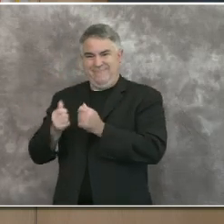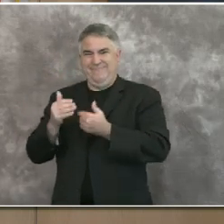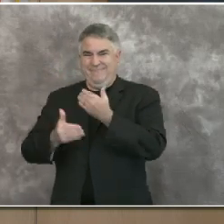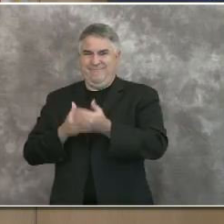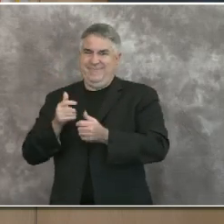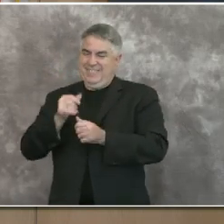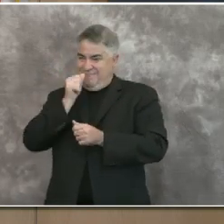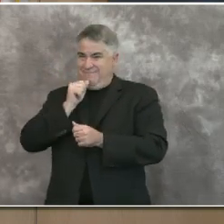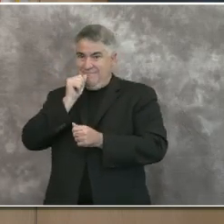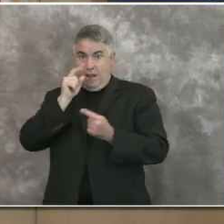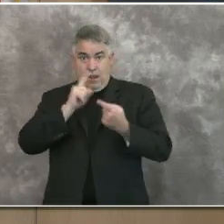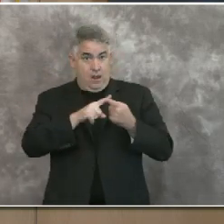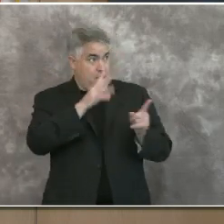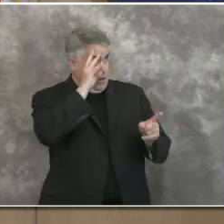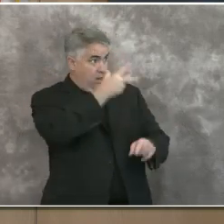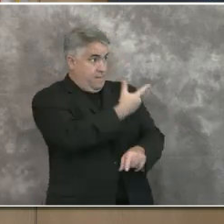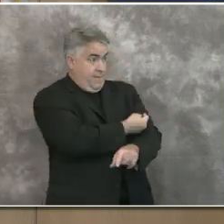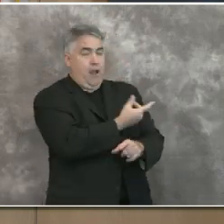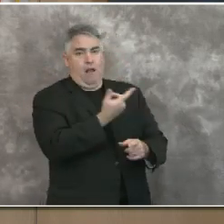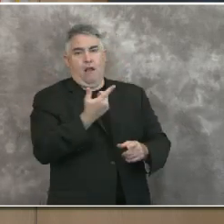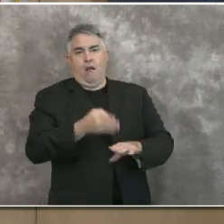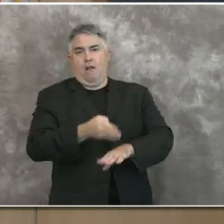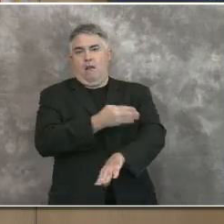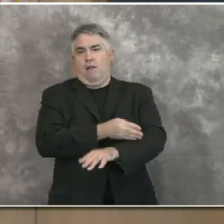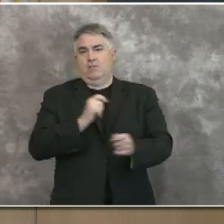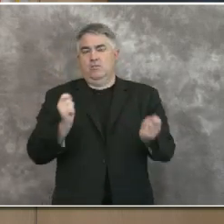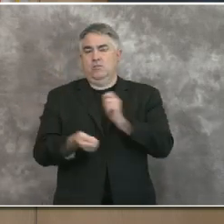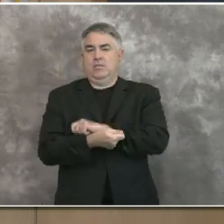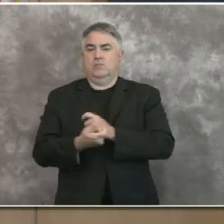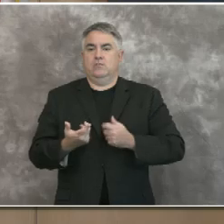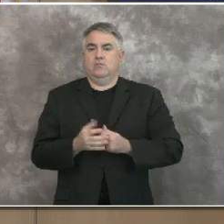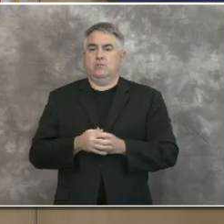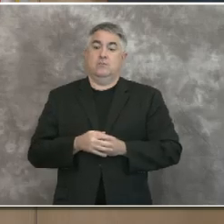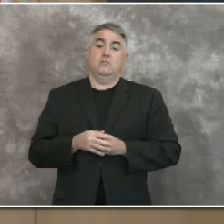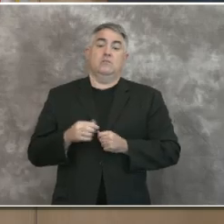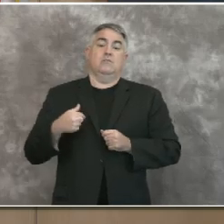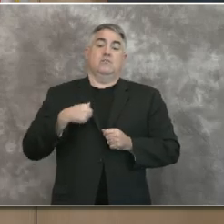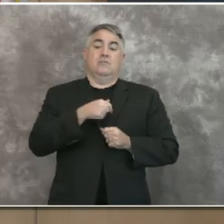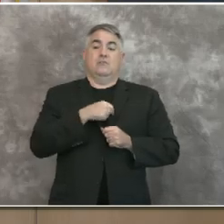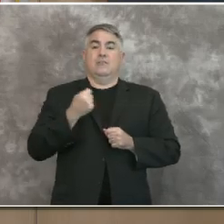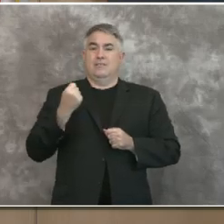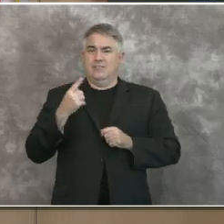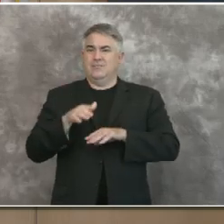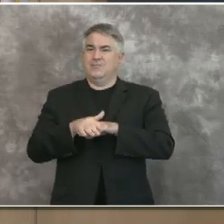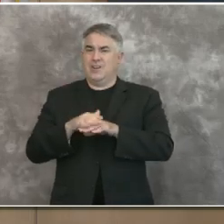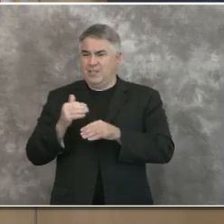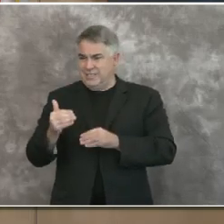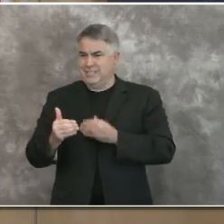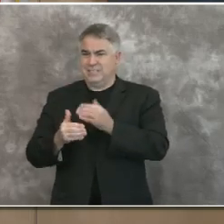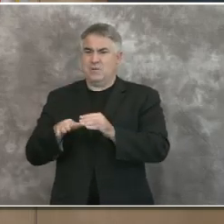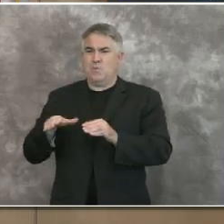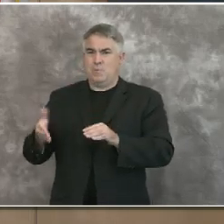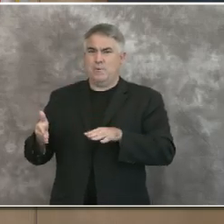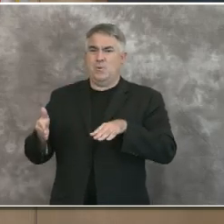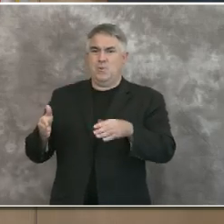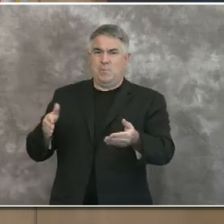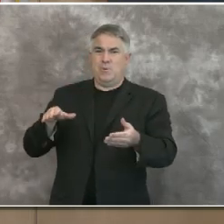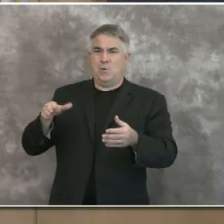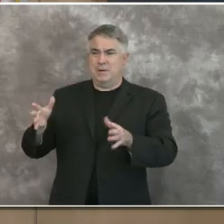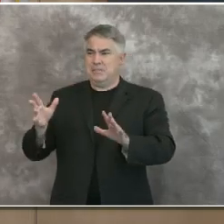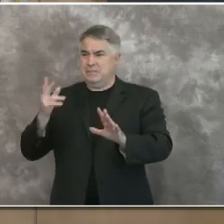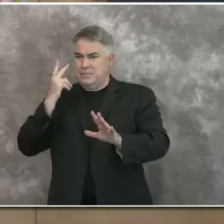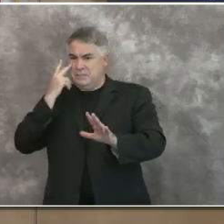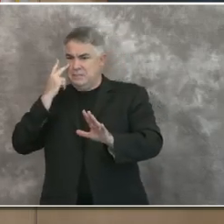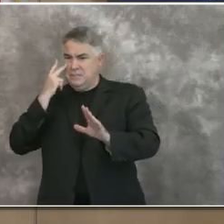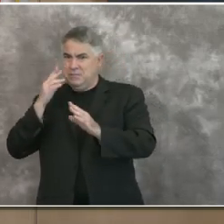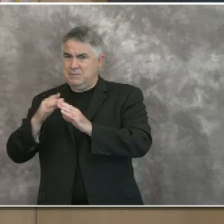of the mindset we've been in, and we continue to ease some of the restrictions as we move forward. And in